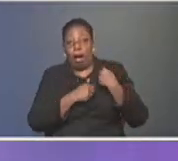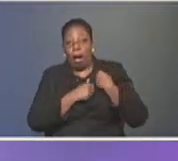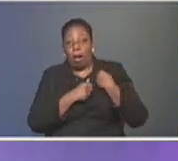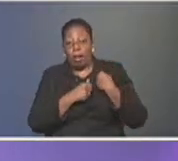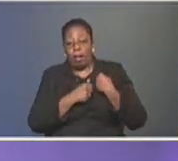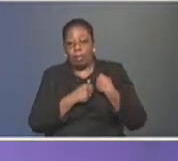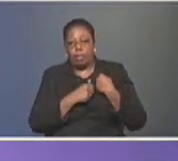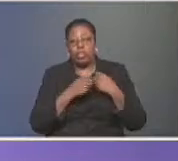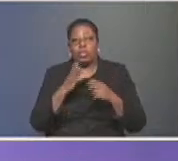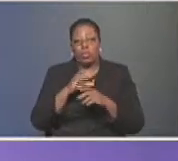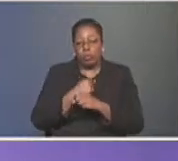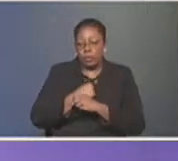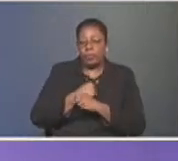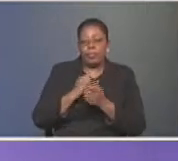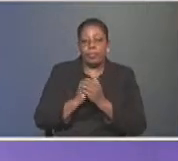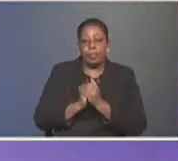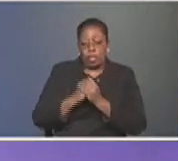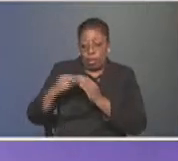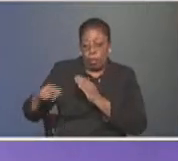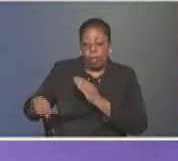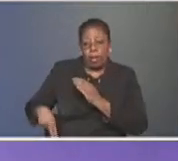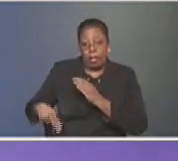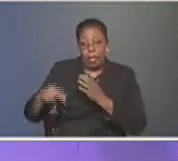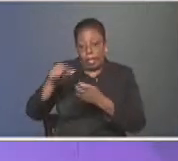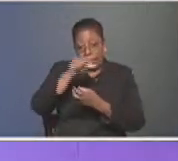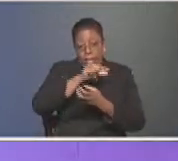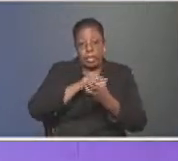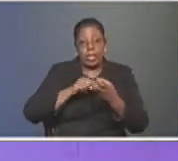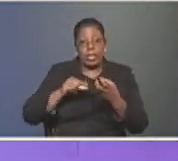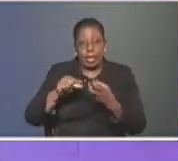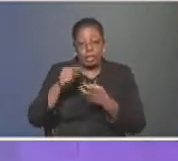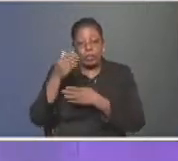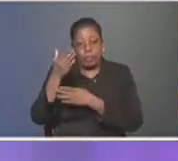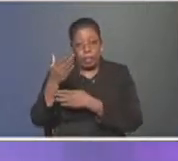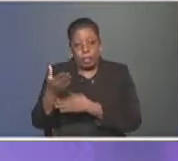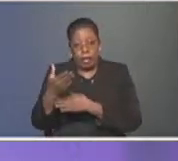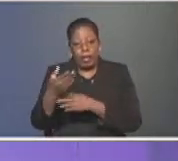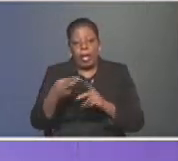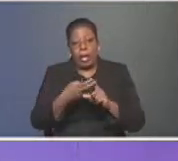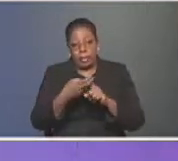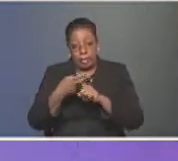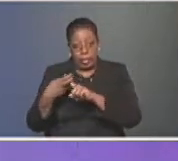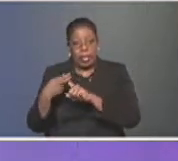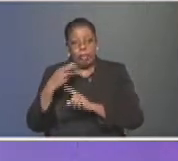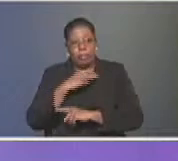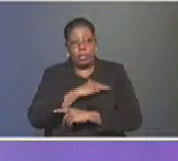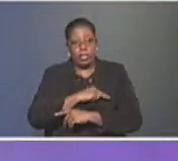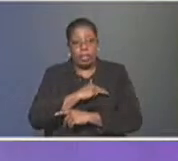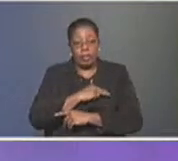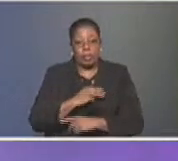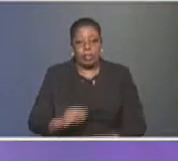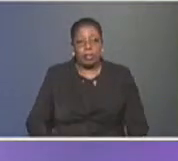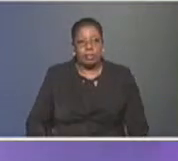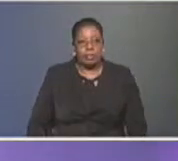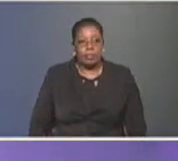kidnappings. Among the 17 missionaries taken are 5 children. The general.